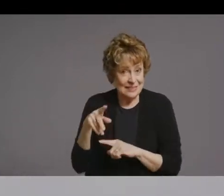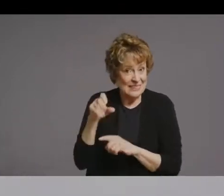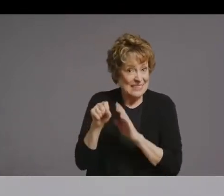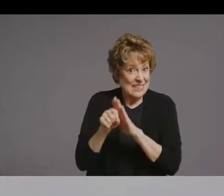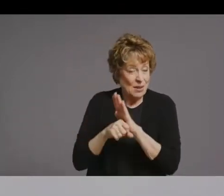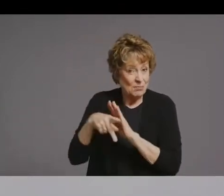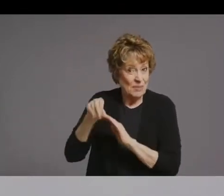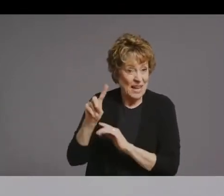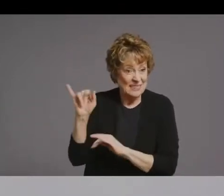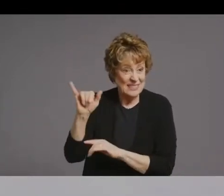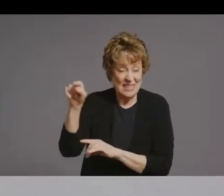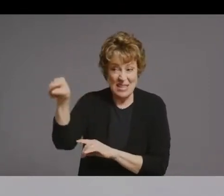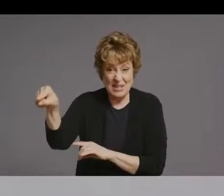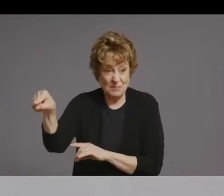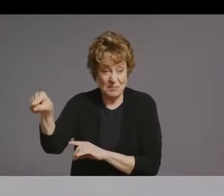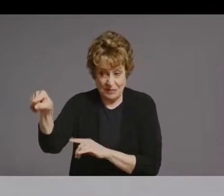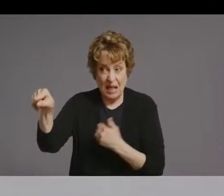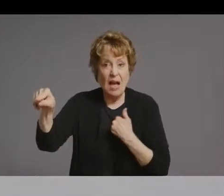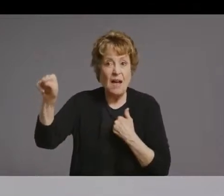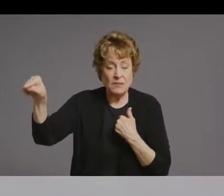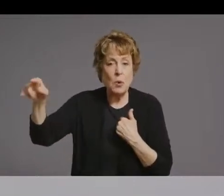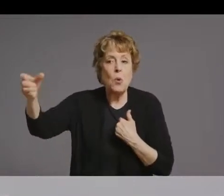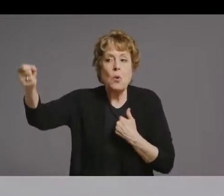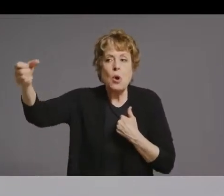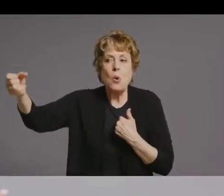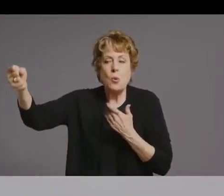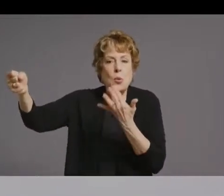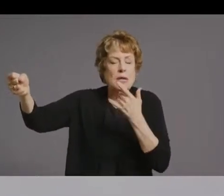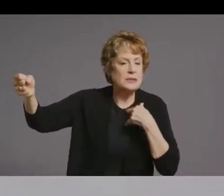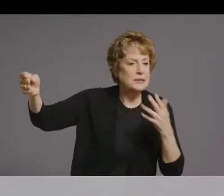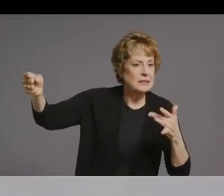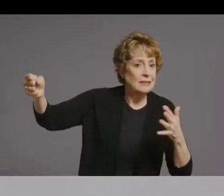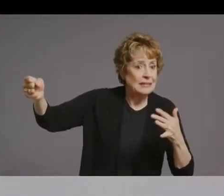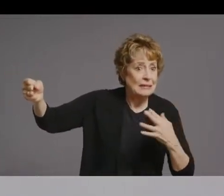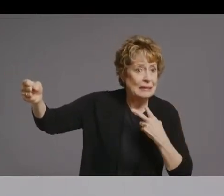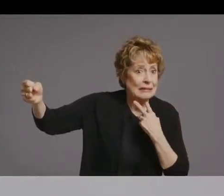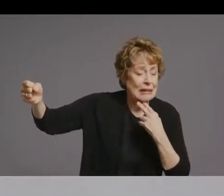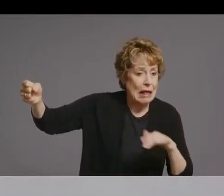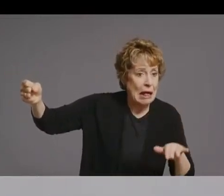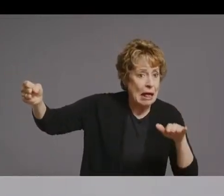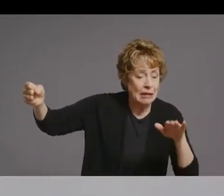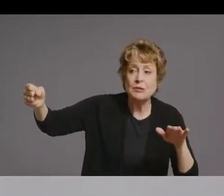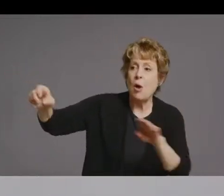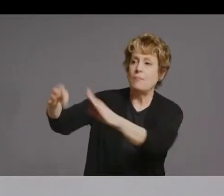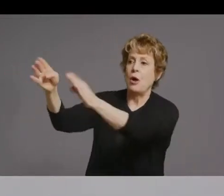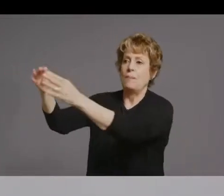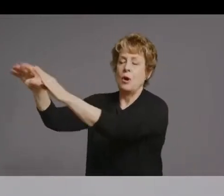now because we're seeing that, you know, we're kind of hitting the supply meeting the demand.